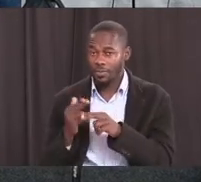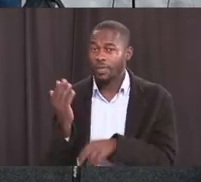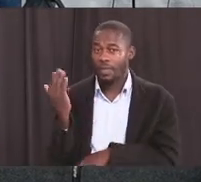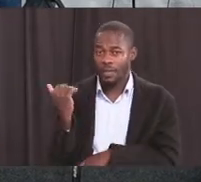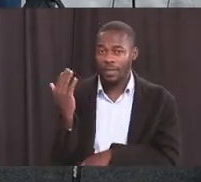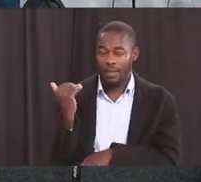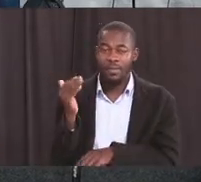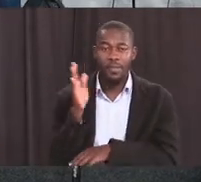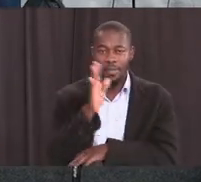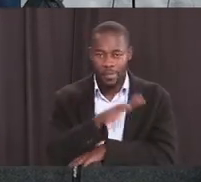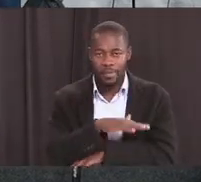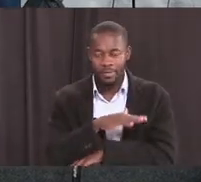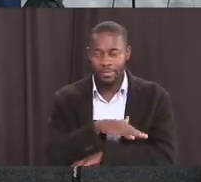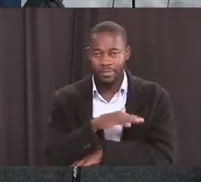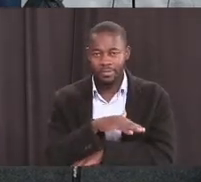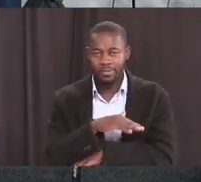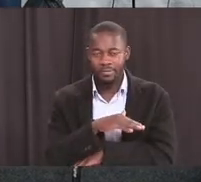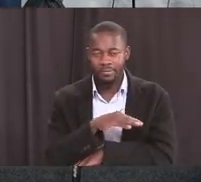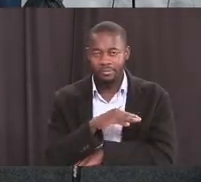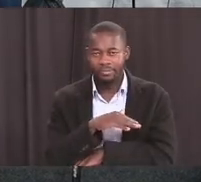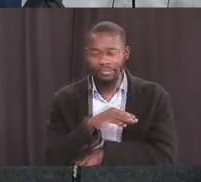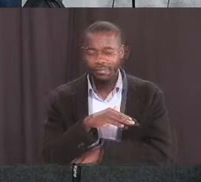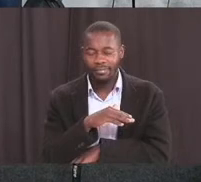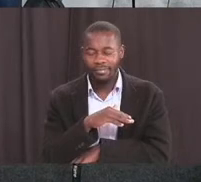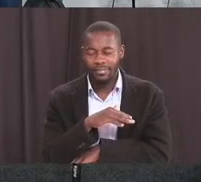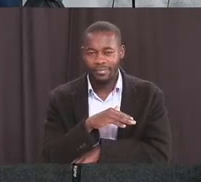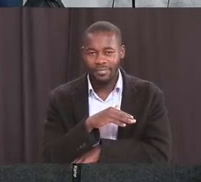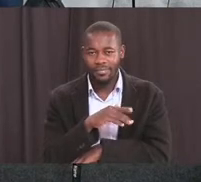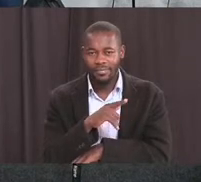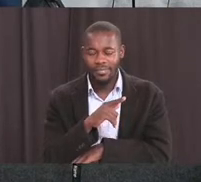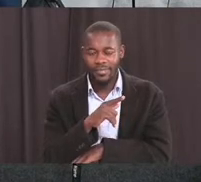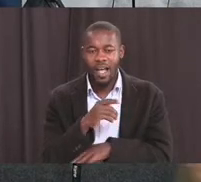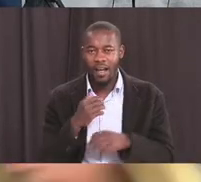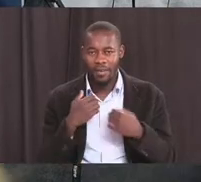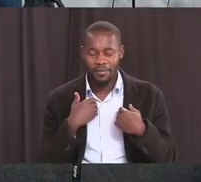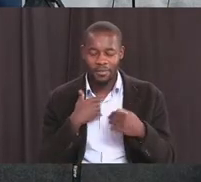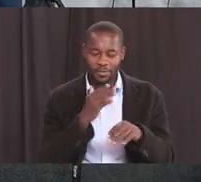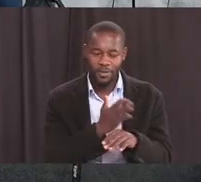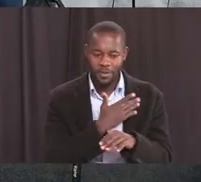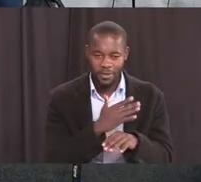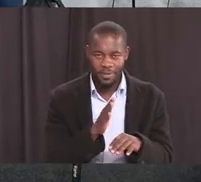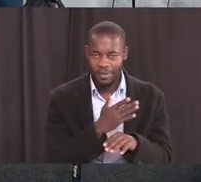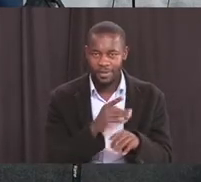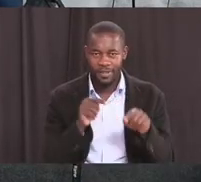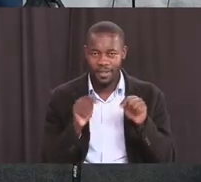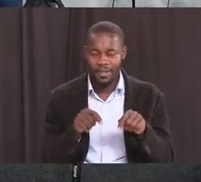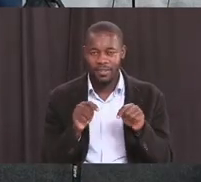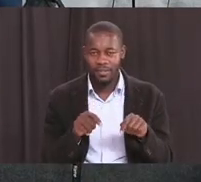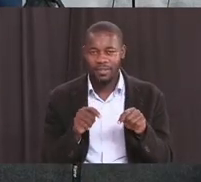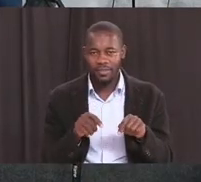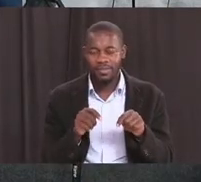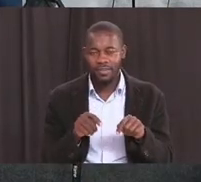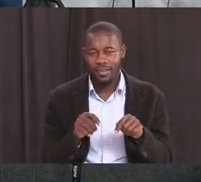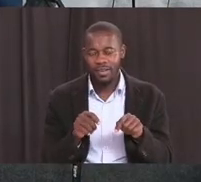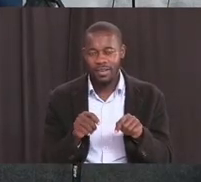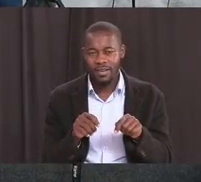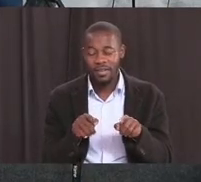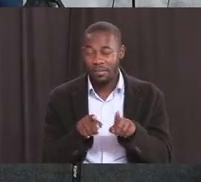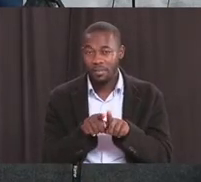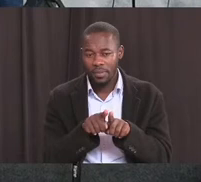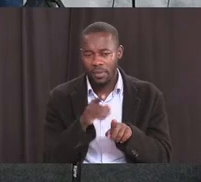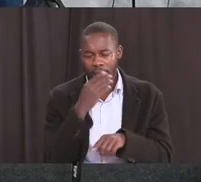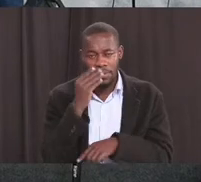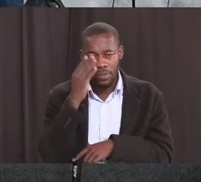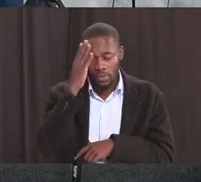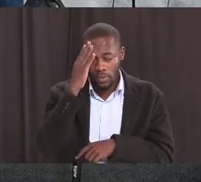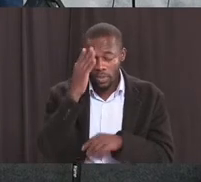ready for you to come back. And I was reminded of this old song that we're going to sing just now. Just this realization that